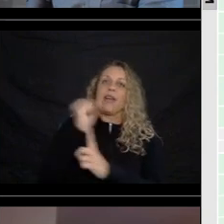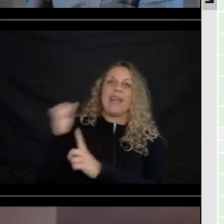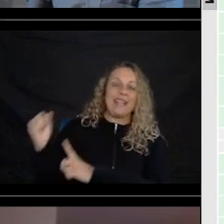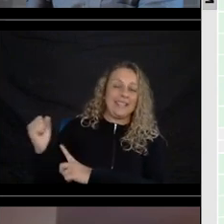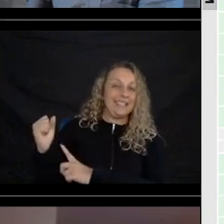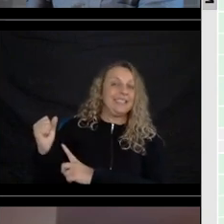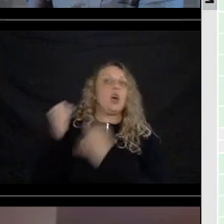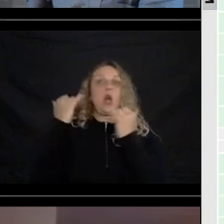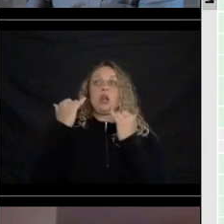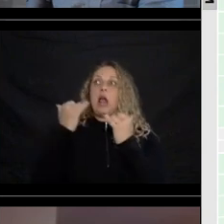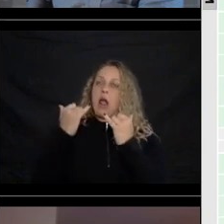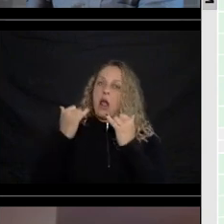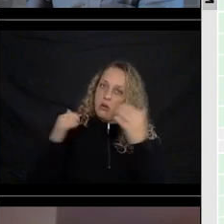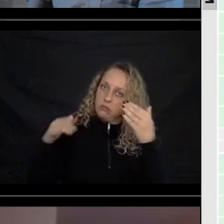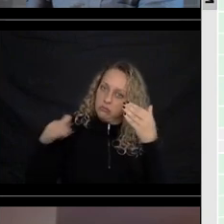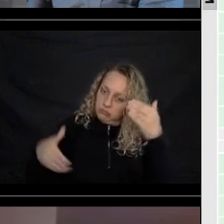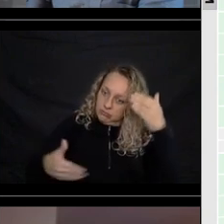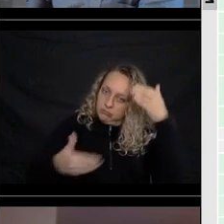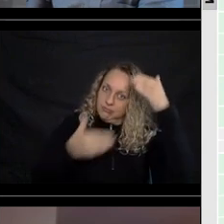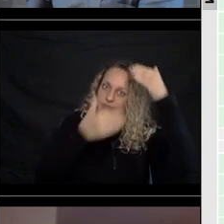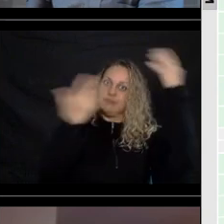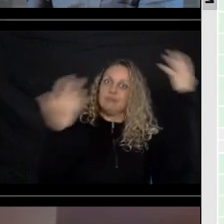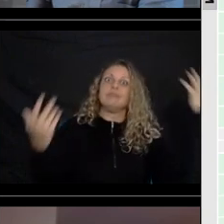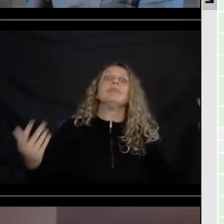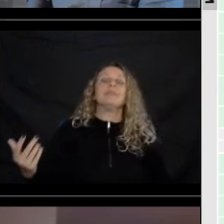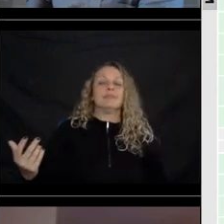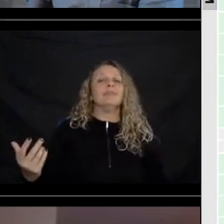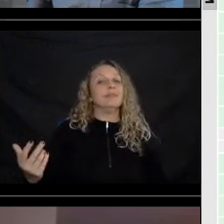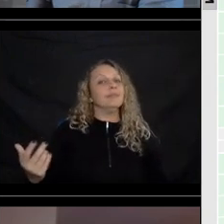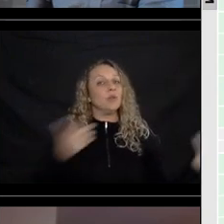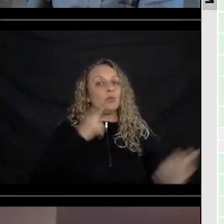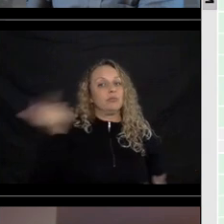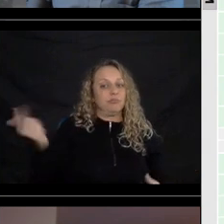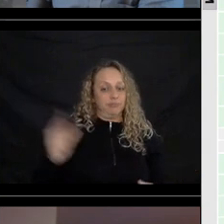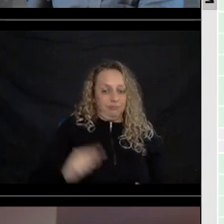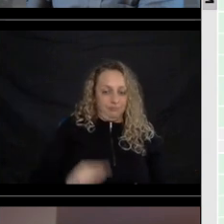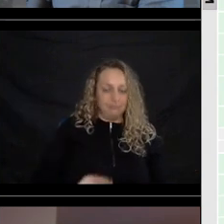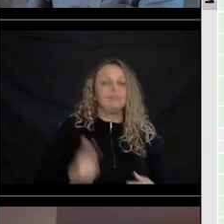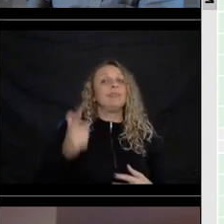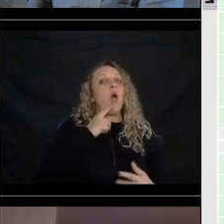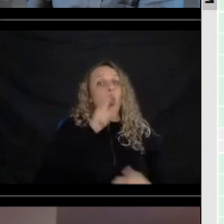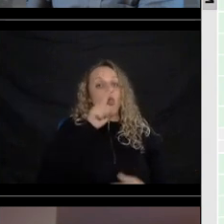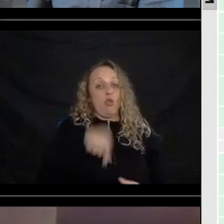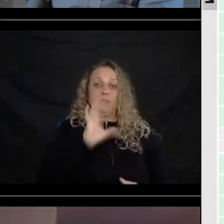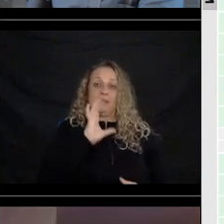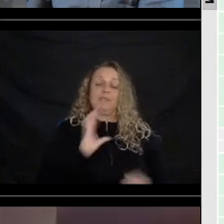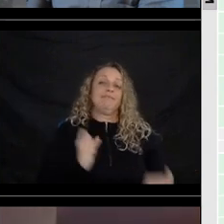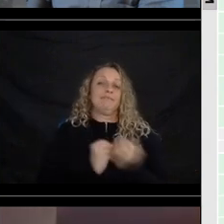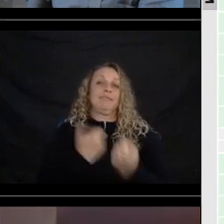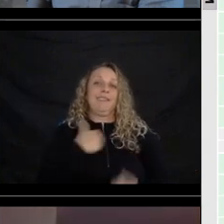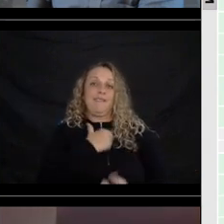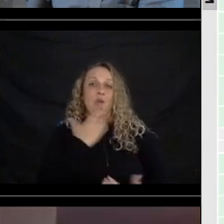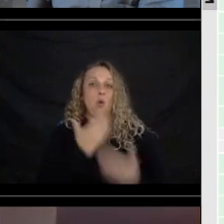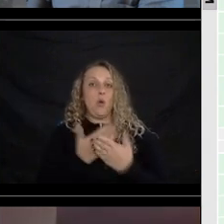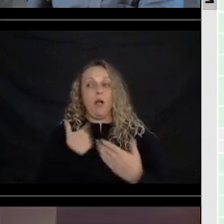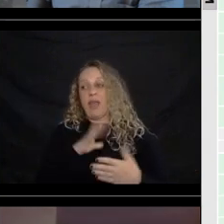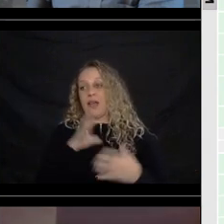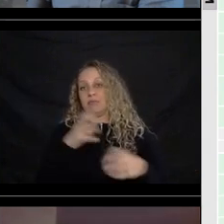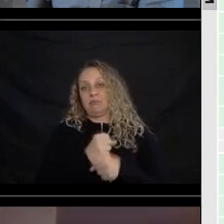in the pipeline that are in progress. And so far, all of those are going well. And so that's the extent of my